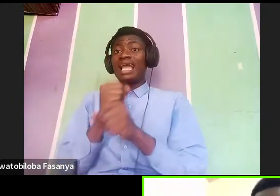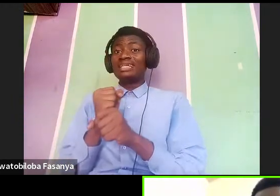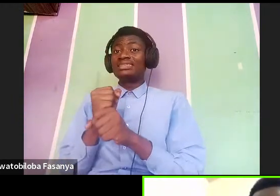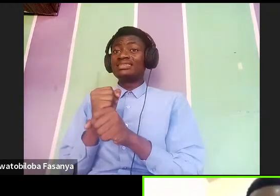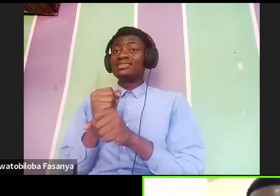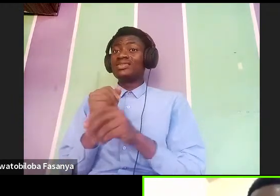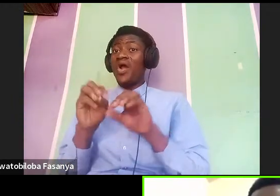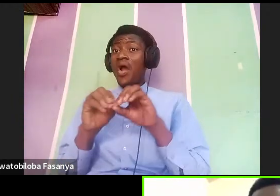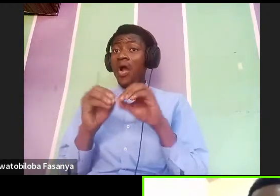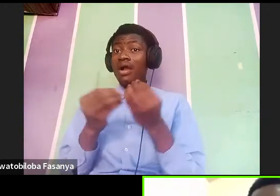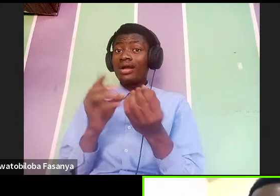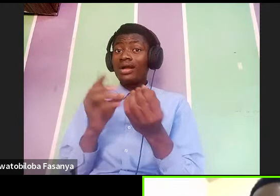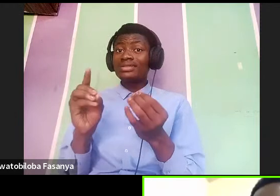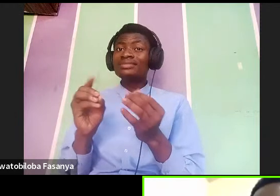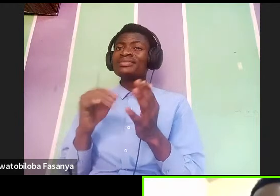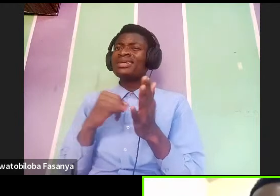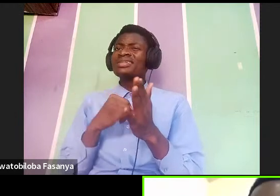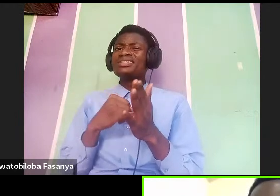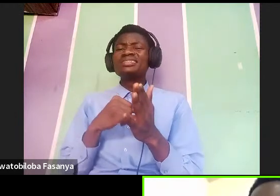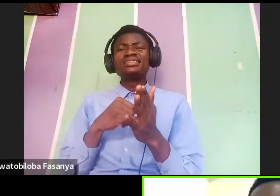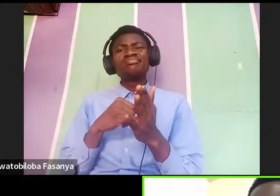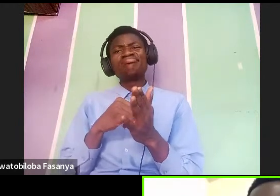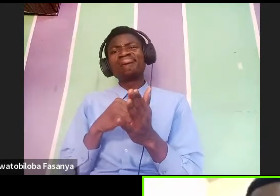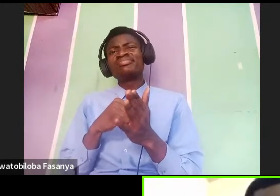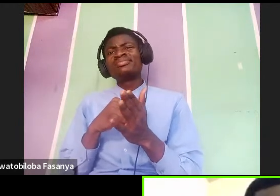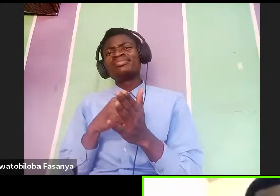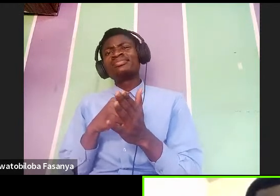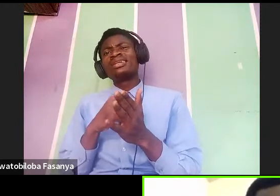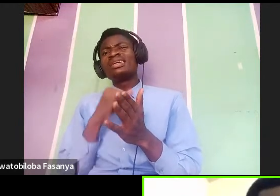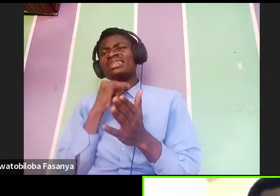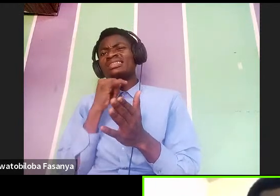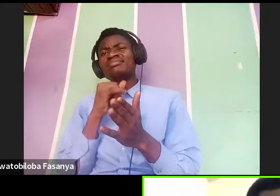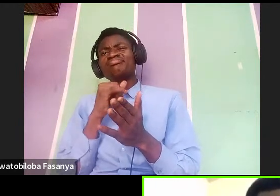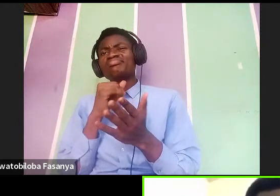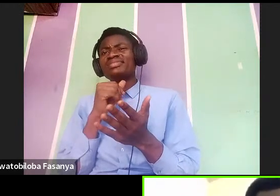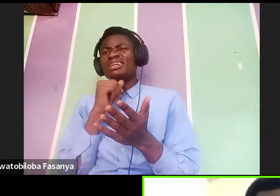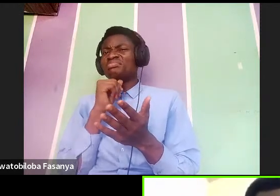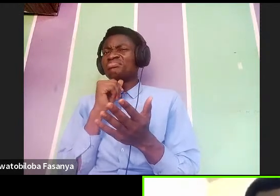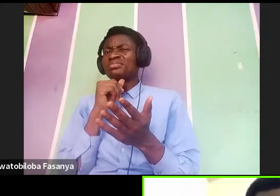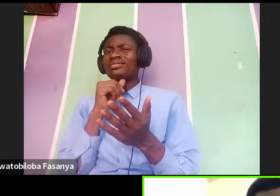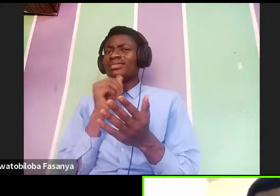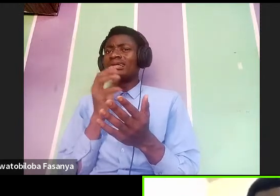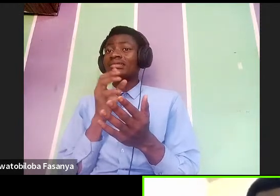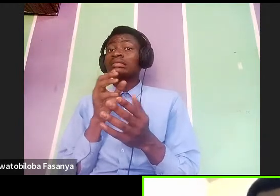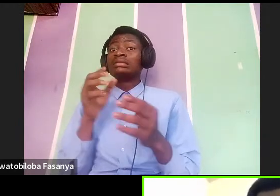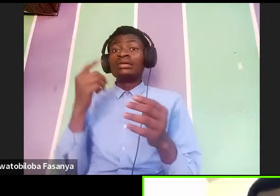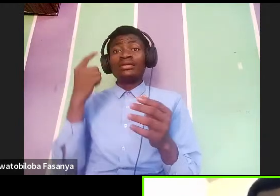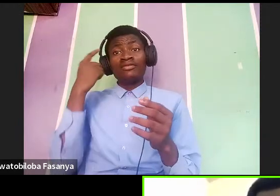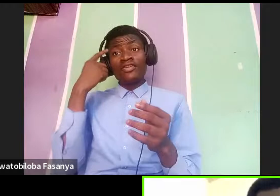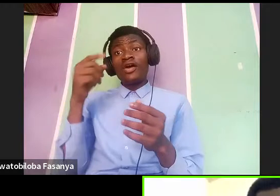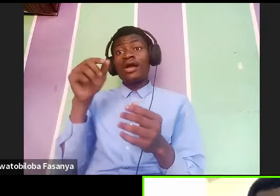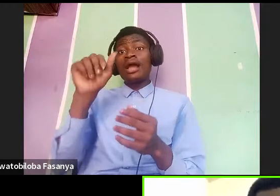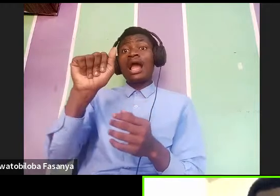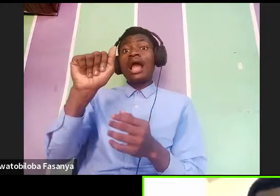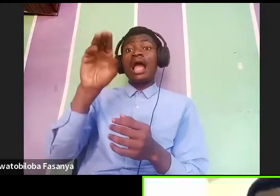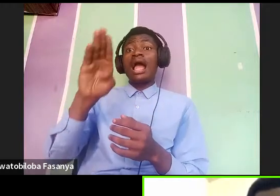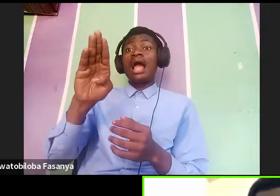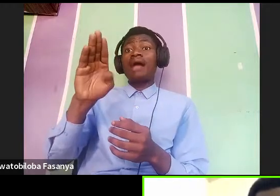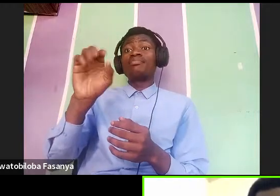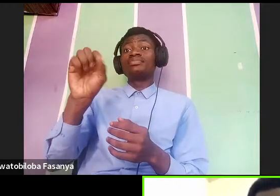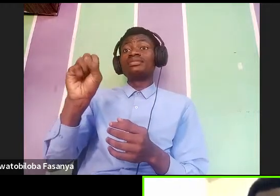unlikely for an abscess to stay for months and months and not cause any troubles, because if an abscess stays there